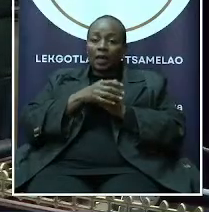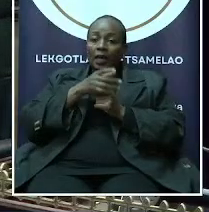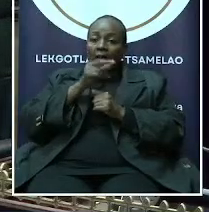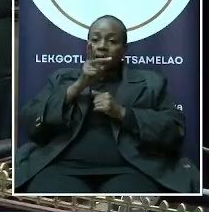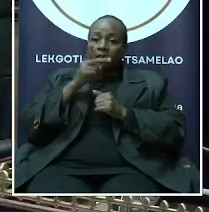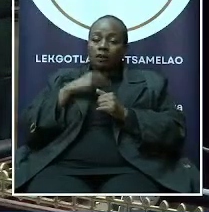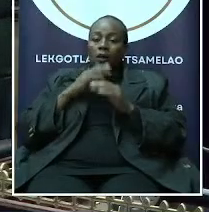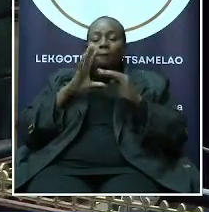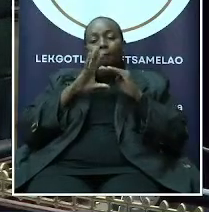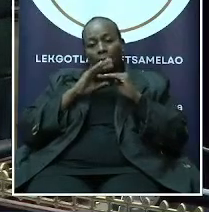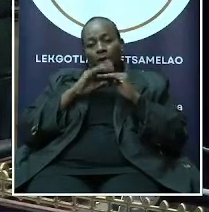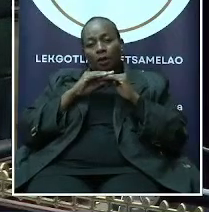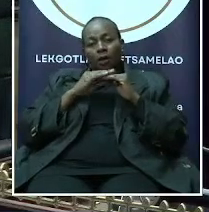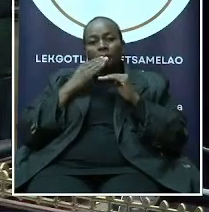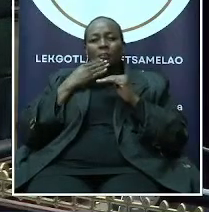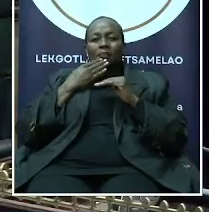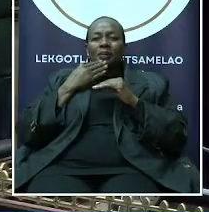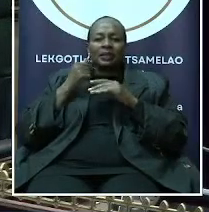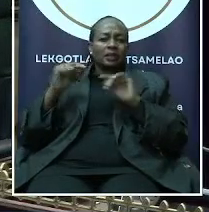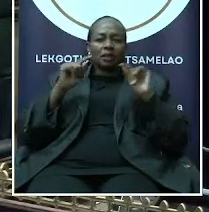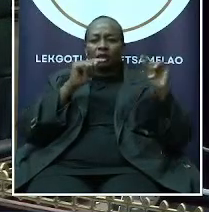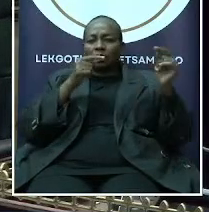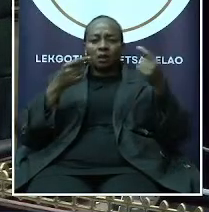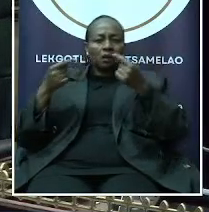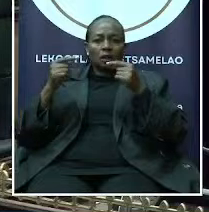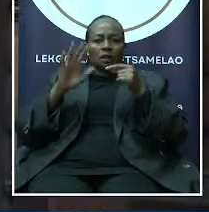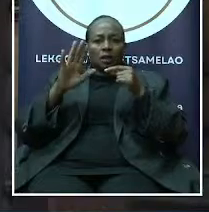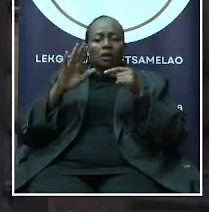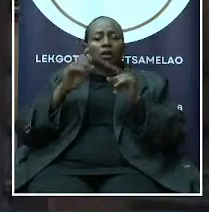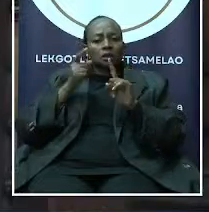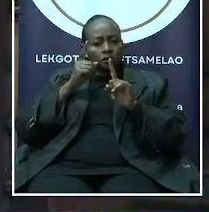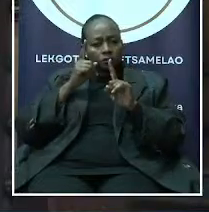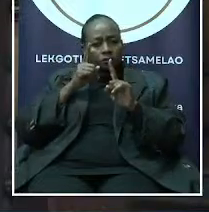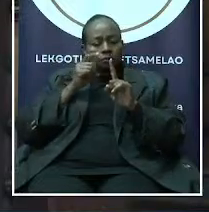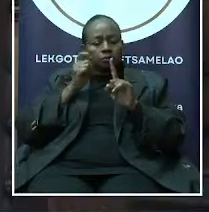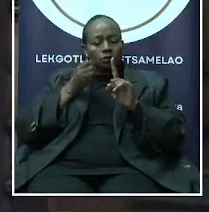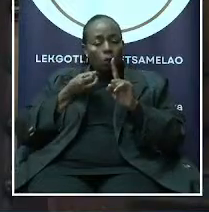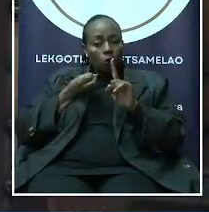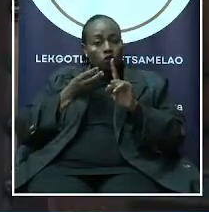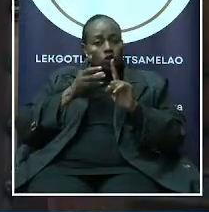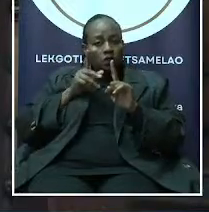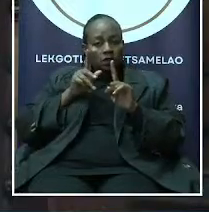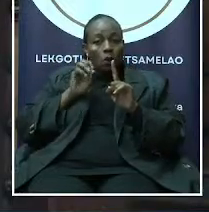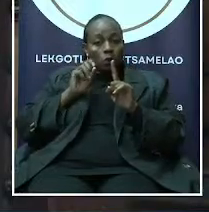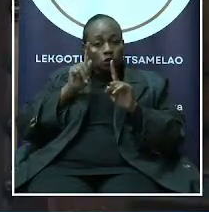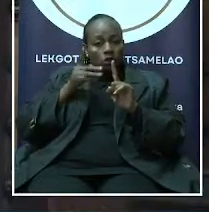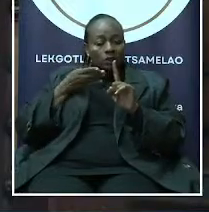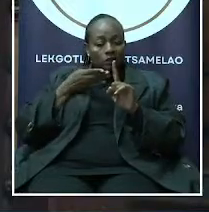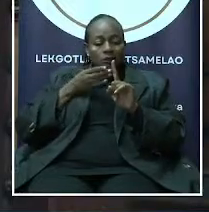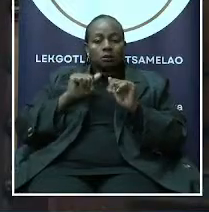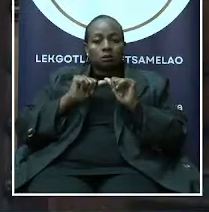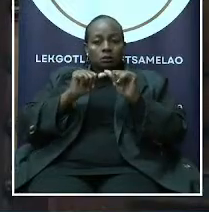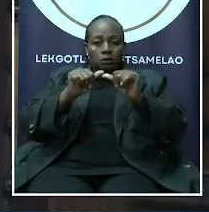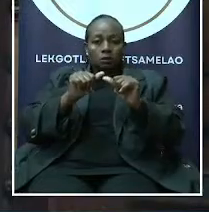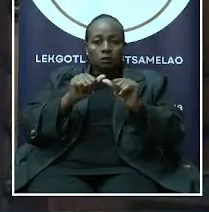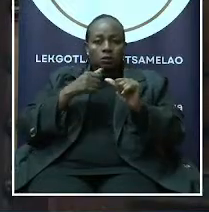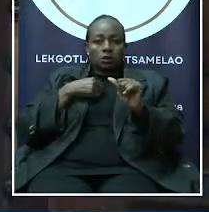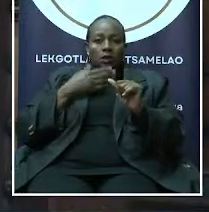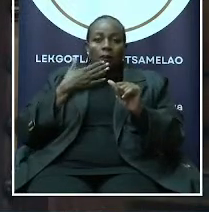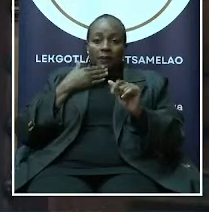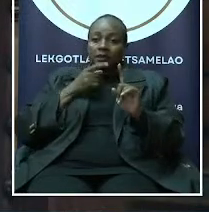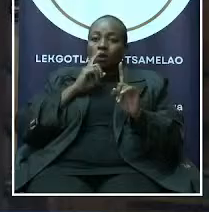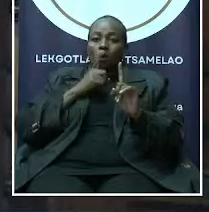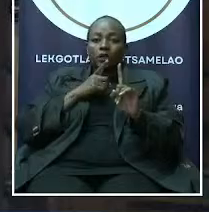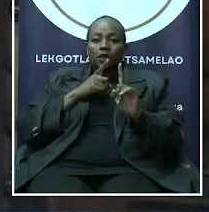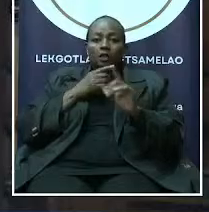Honorable Member, can you please avoid a dialogue and allow the speaker to complete? If you rise on a point of order, can it please be a point of order